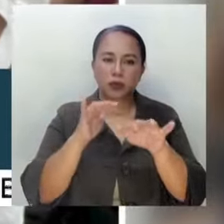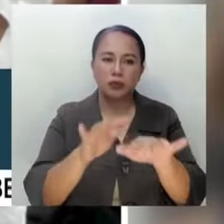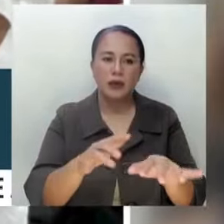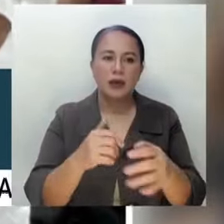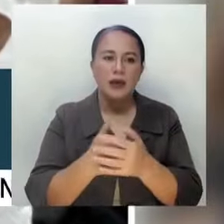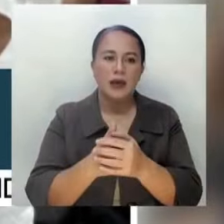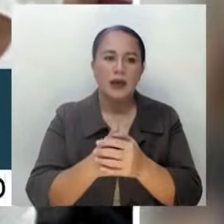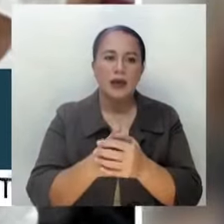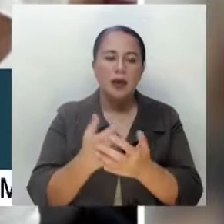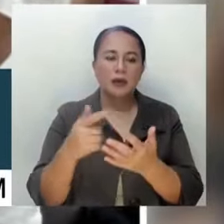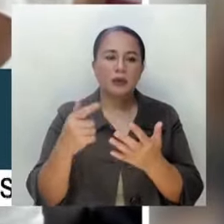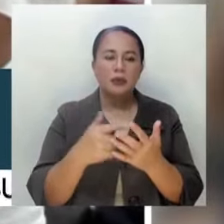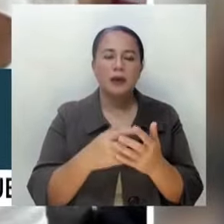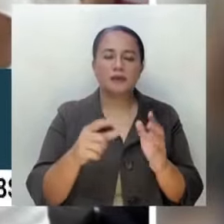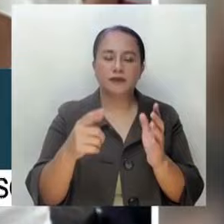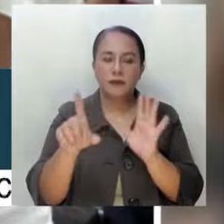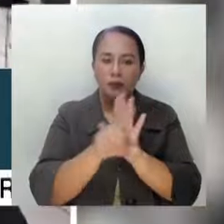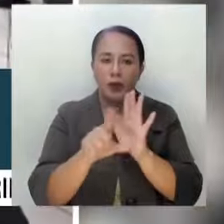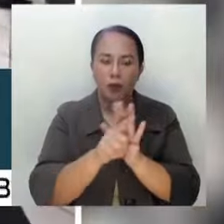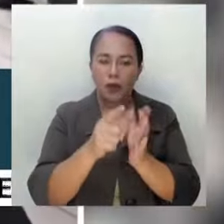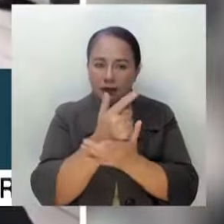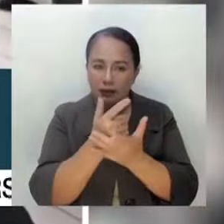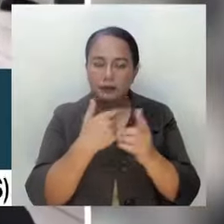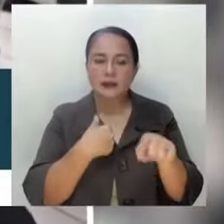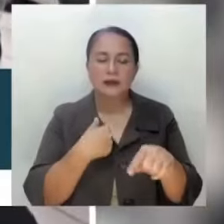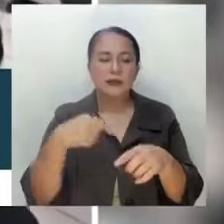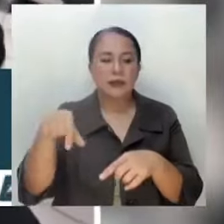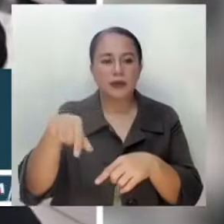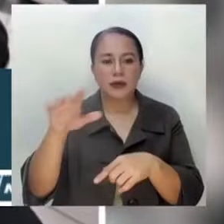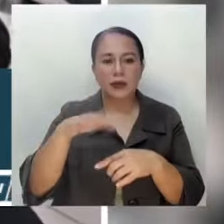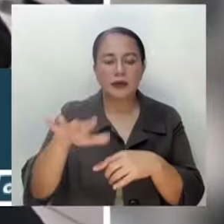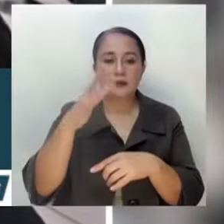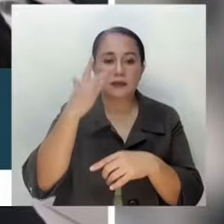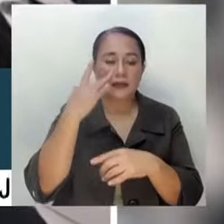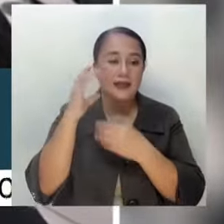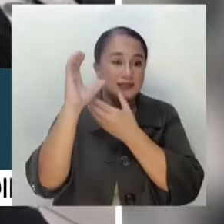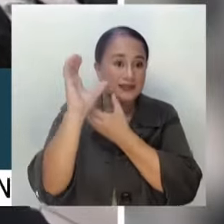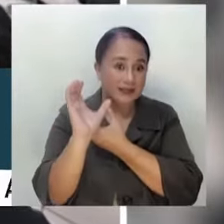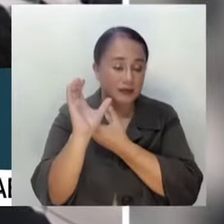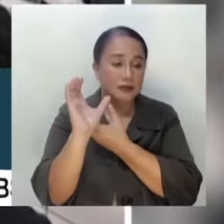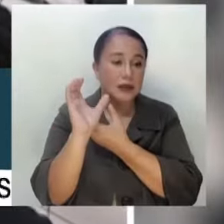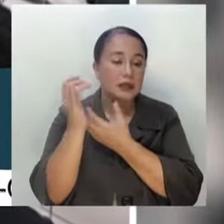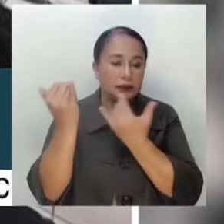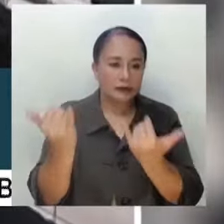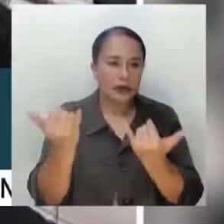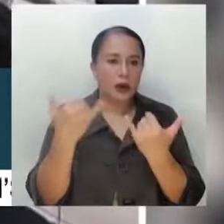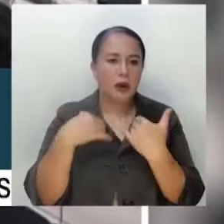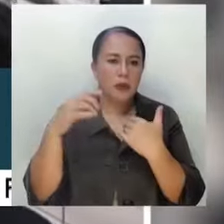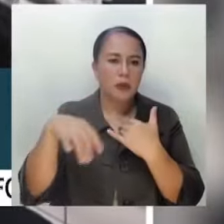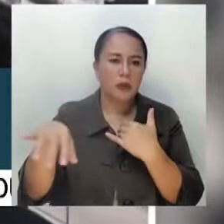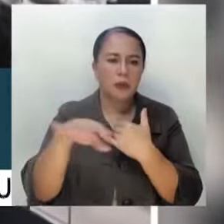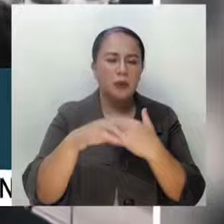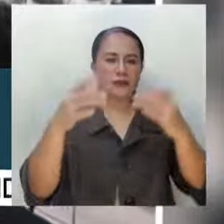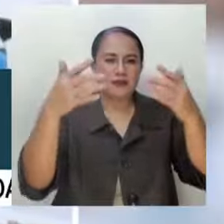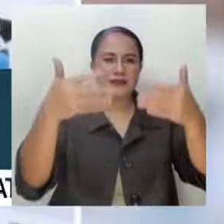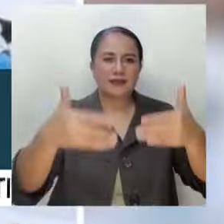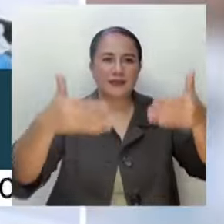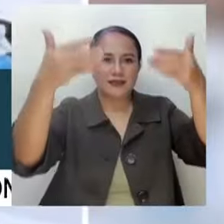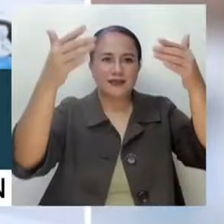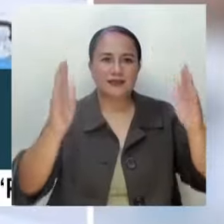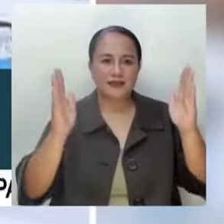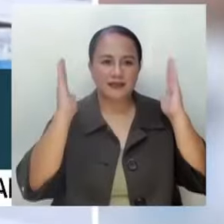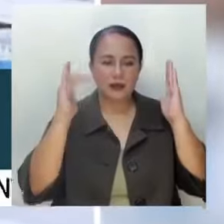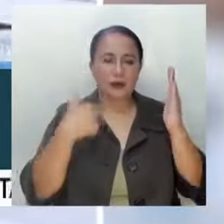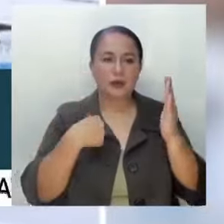and gun ban around Quiapo area. The Black Nazarene now has a new courage surrounded by tempered laminated glass. The church reminds